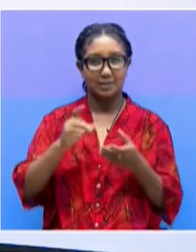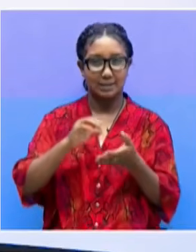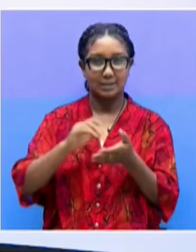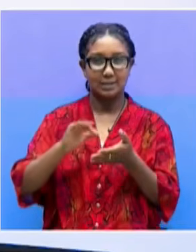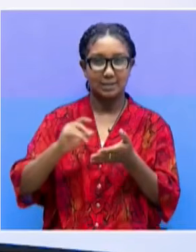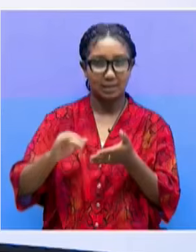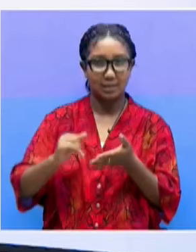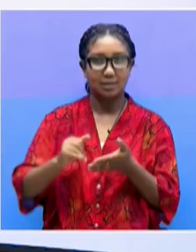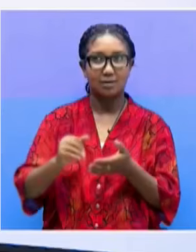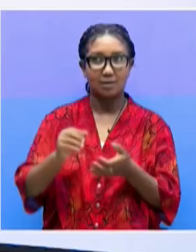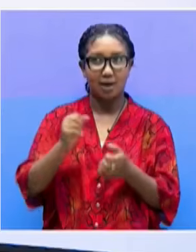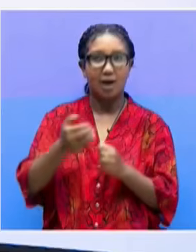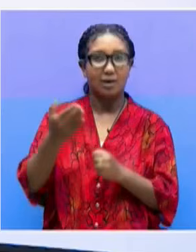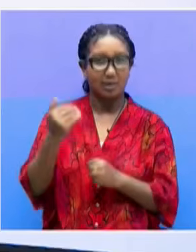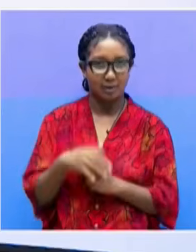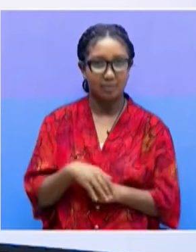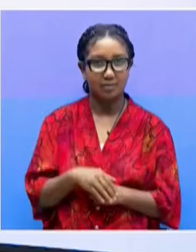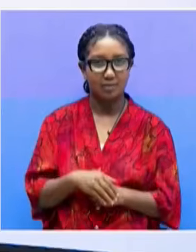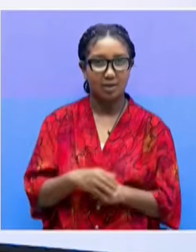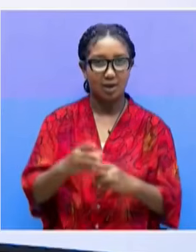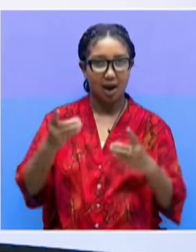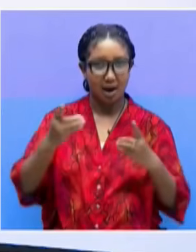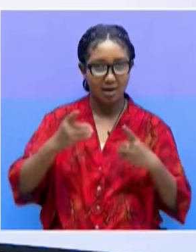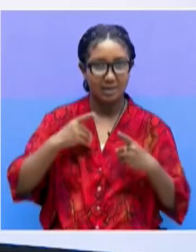studied harder,